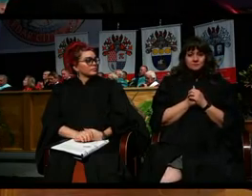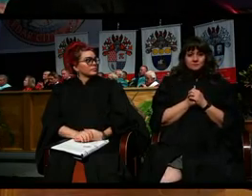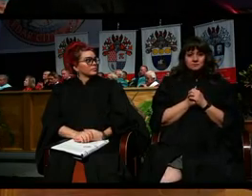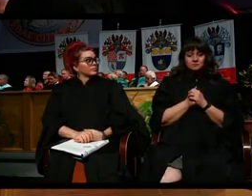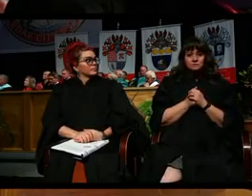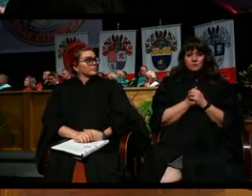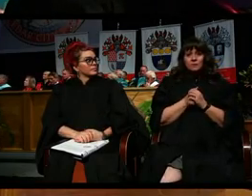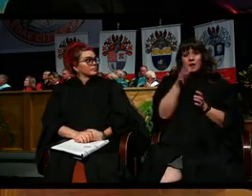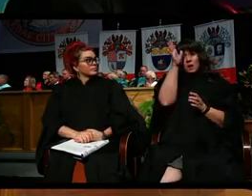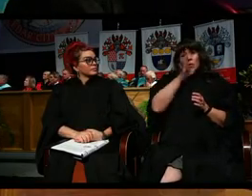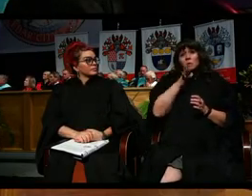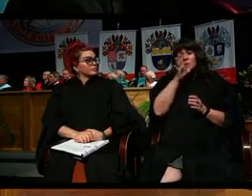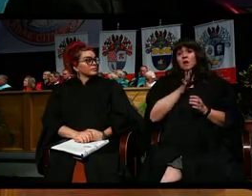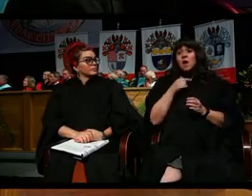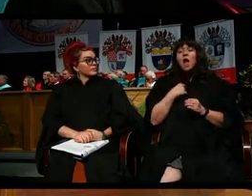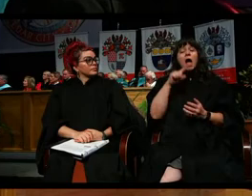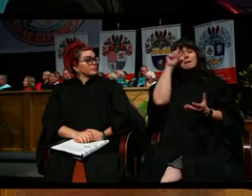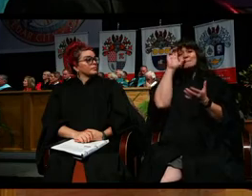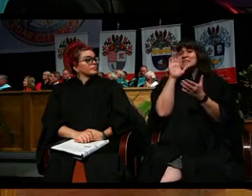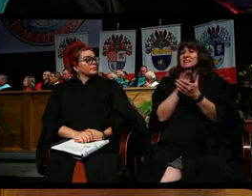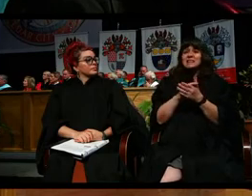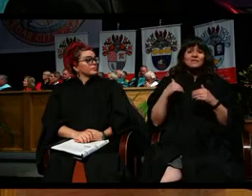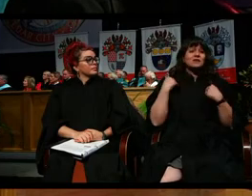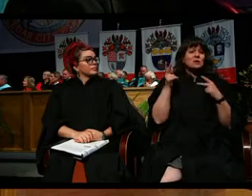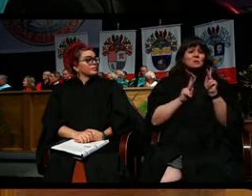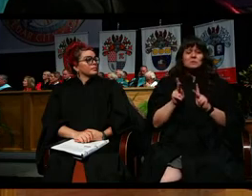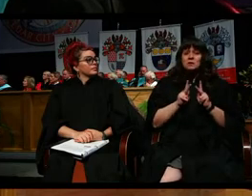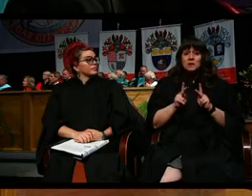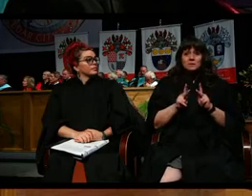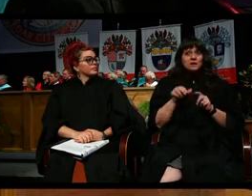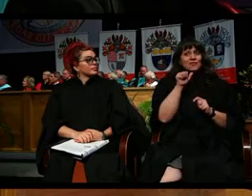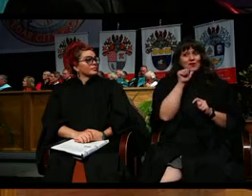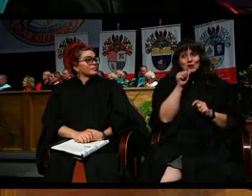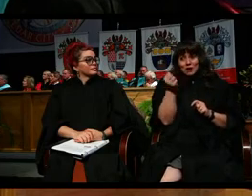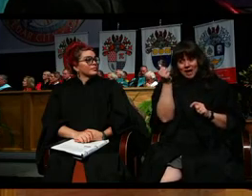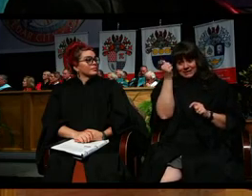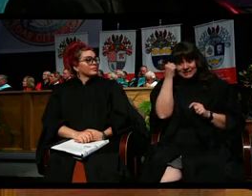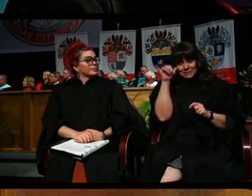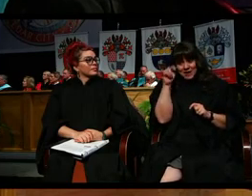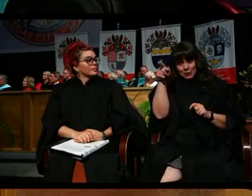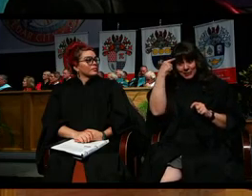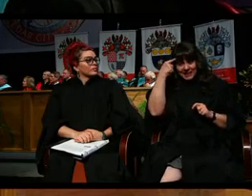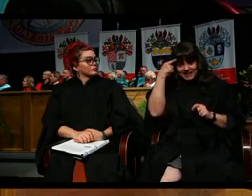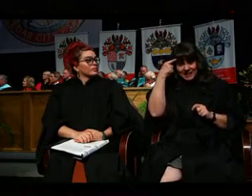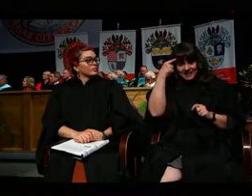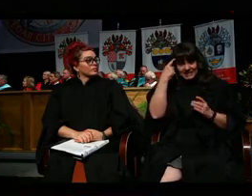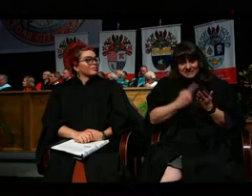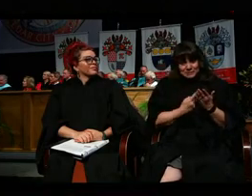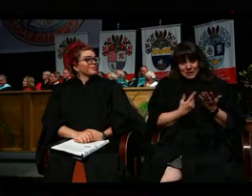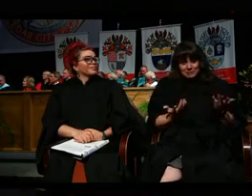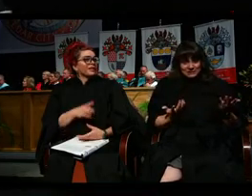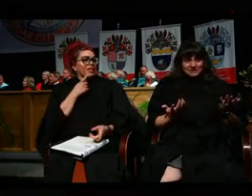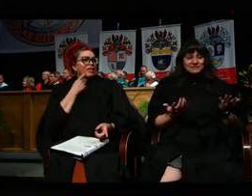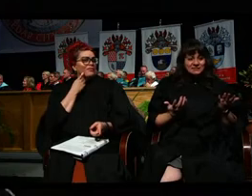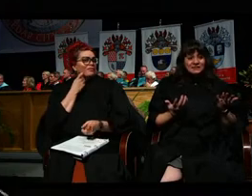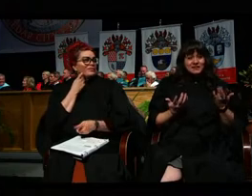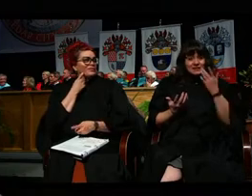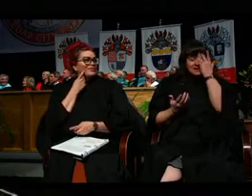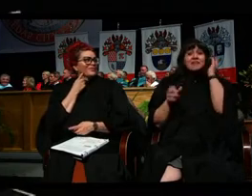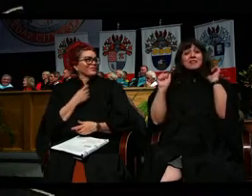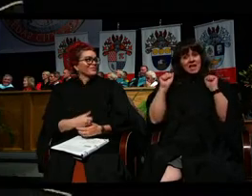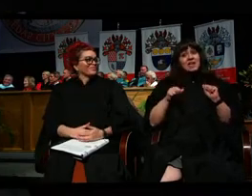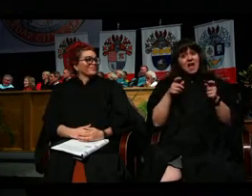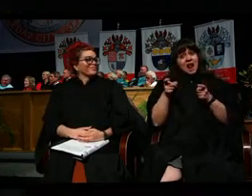Ladies and gentlemen, I believe in our young people. They're not as dumb as we sometimes think they are. They can